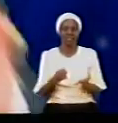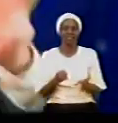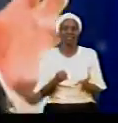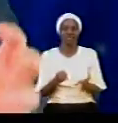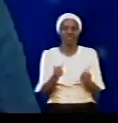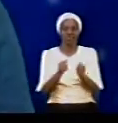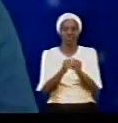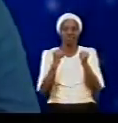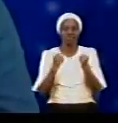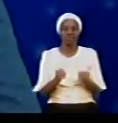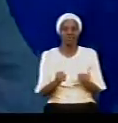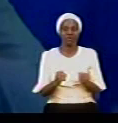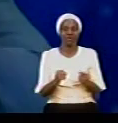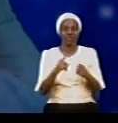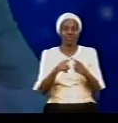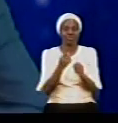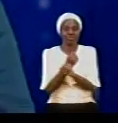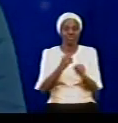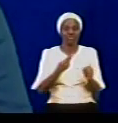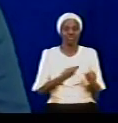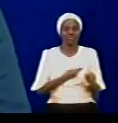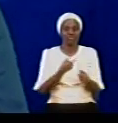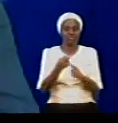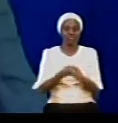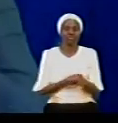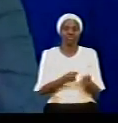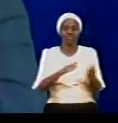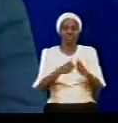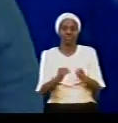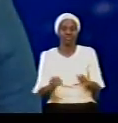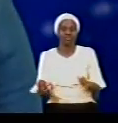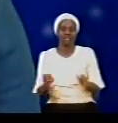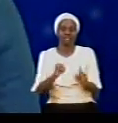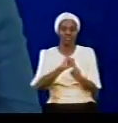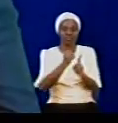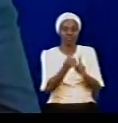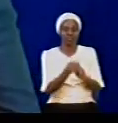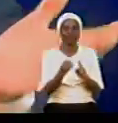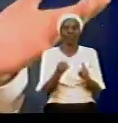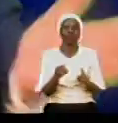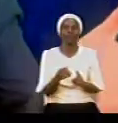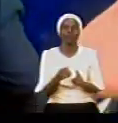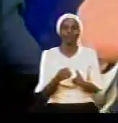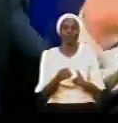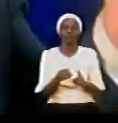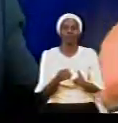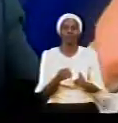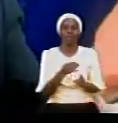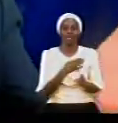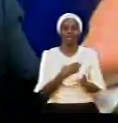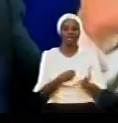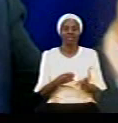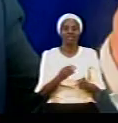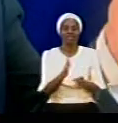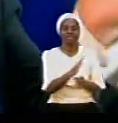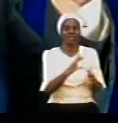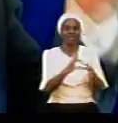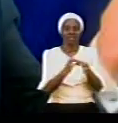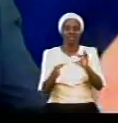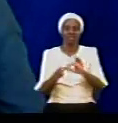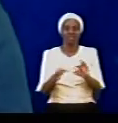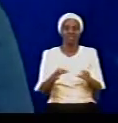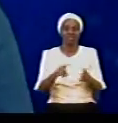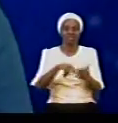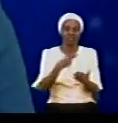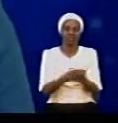prison walls were shook, and their chains fell off. So as we sing together, no matter what chains and shackles may have bound you